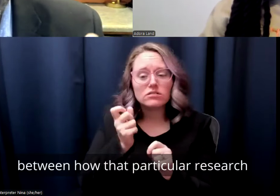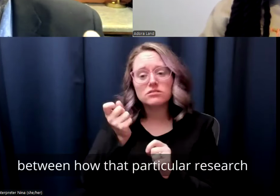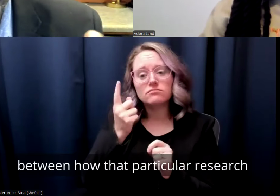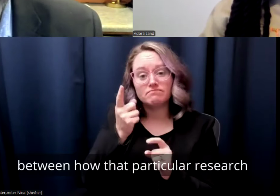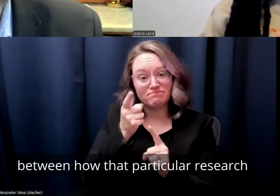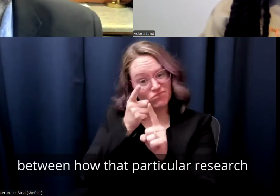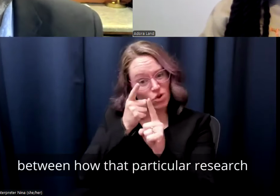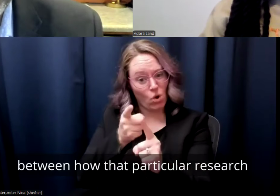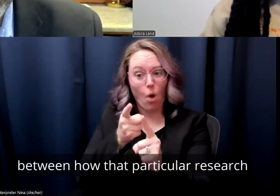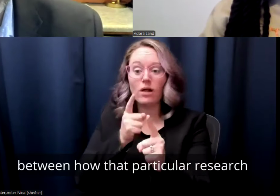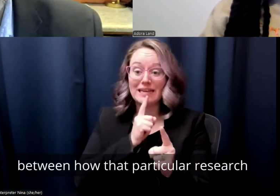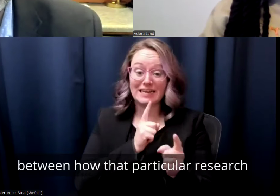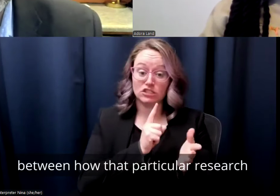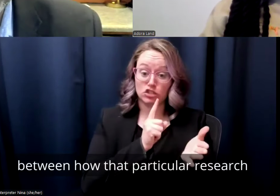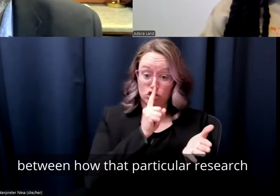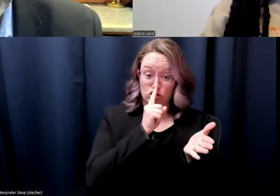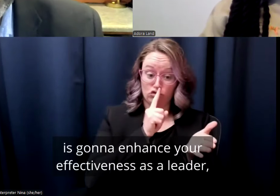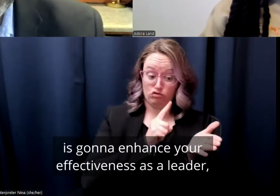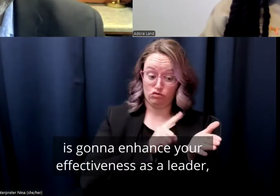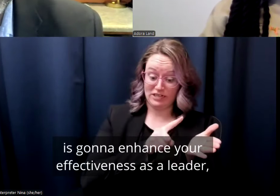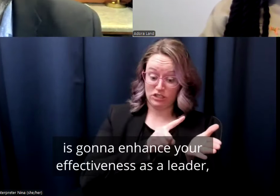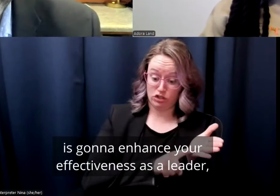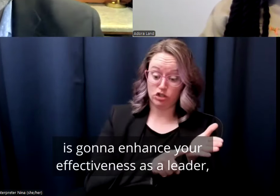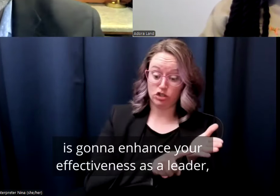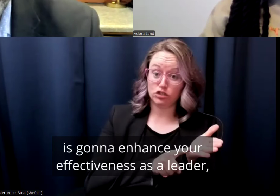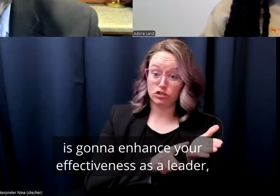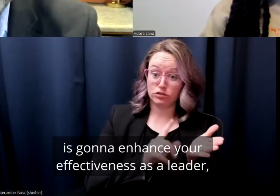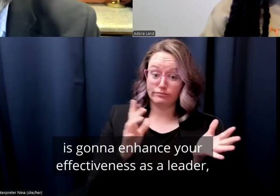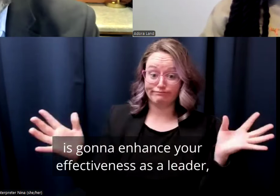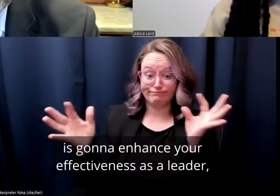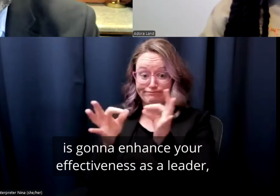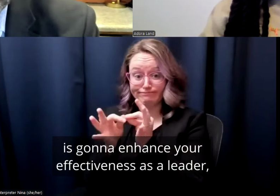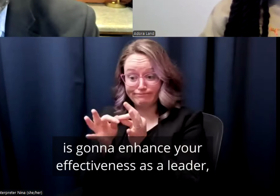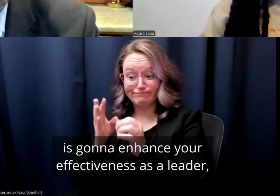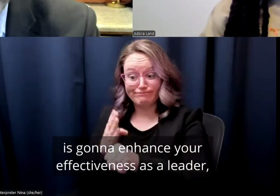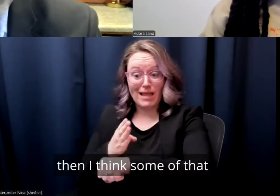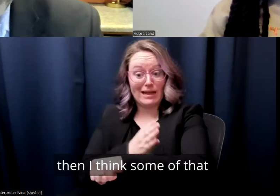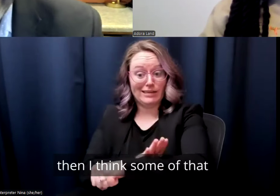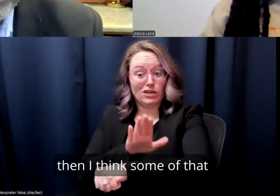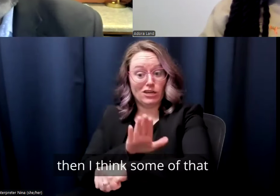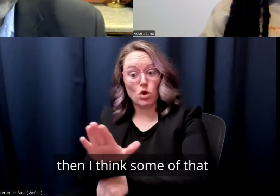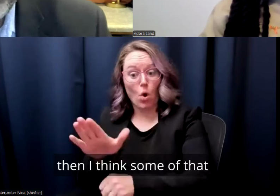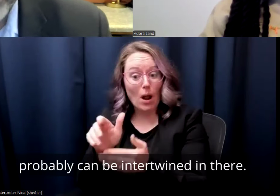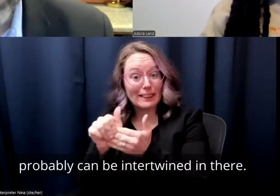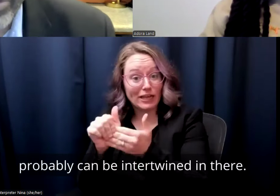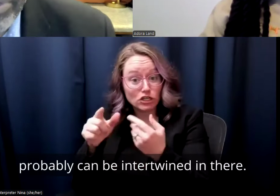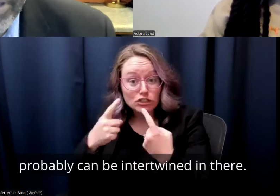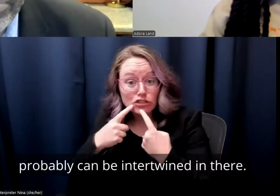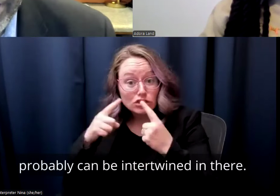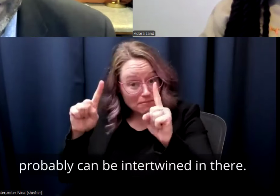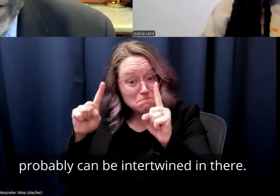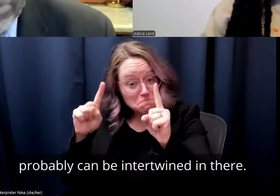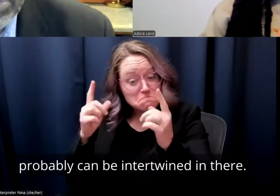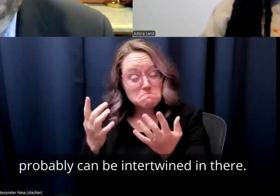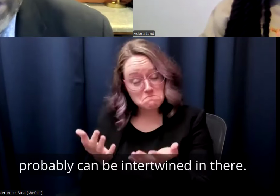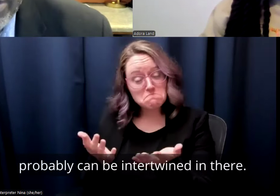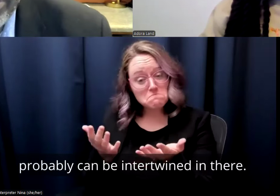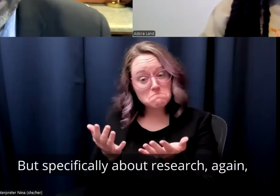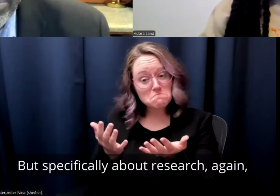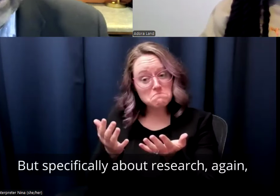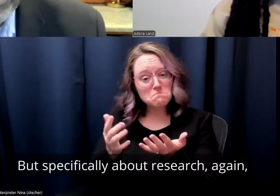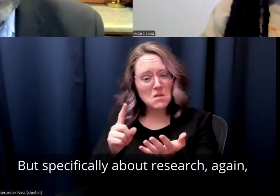between how that particular research is going to enhance your effectiveness as a leader, then I think some of that probably can be intertwined